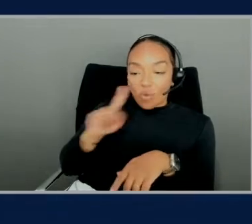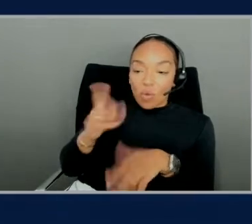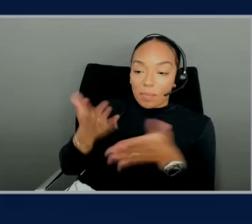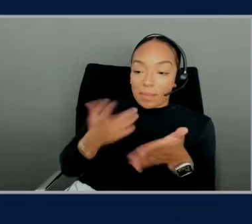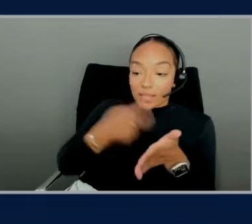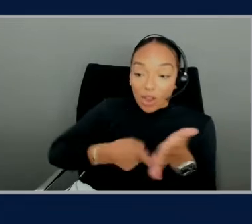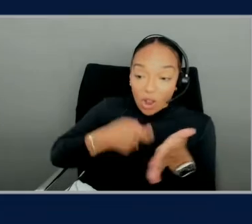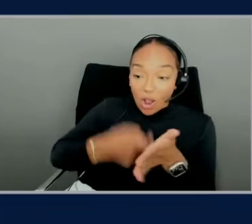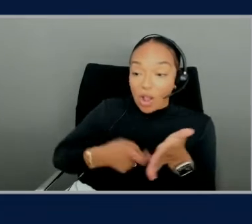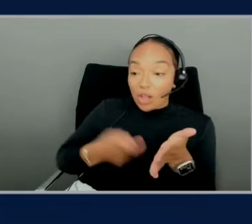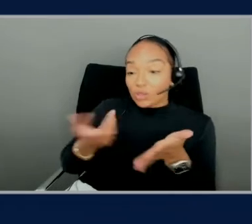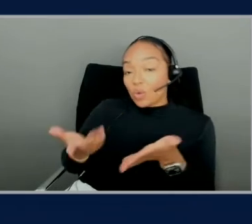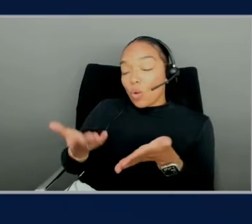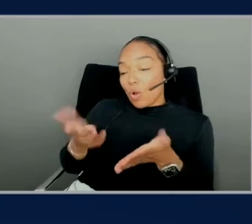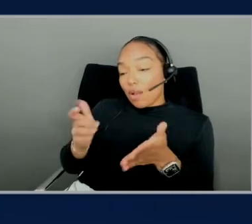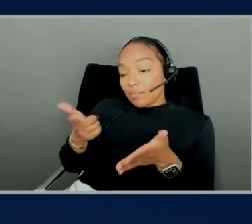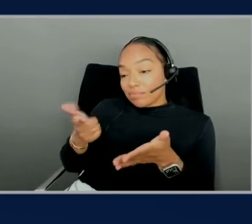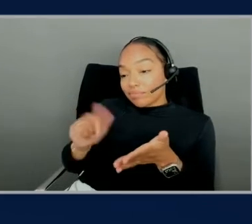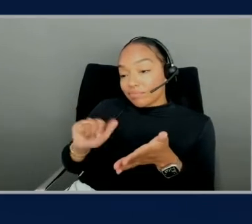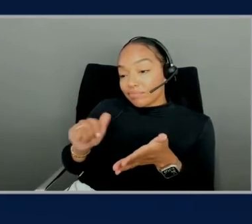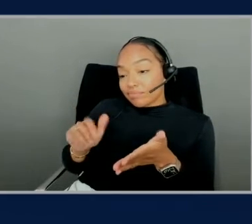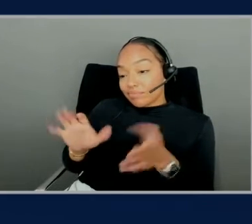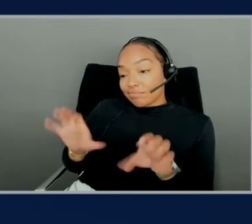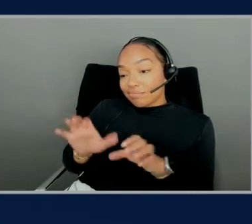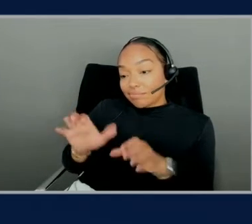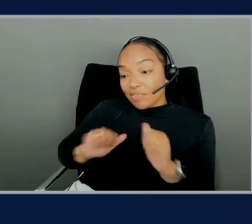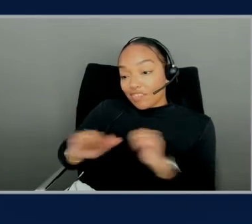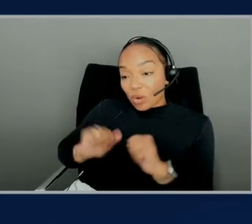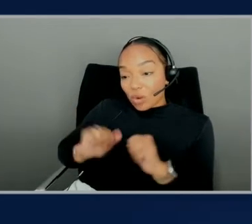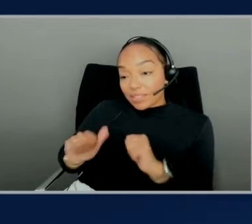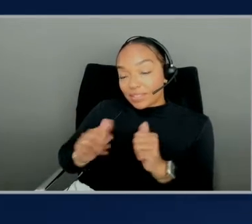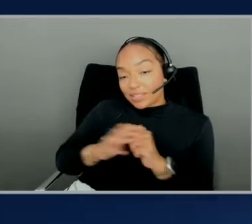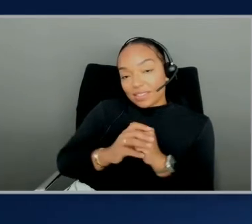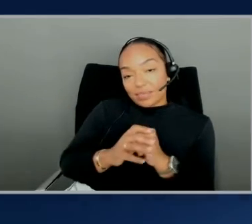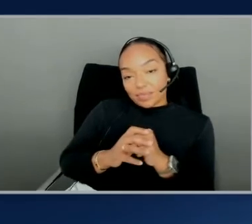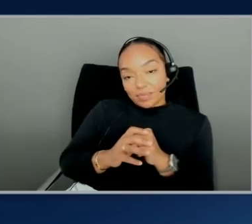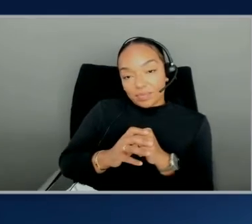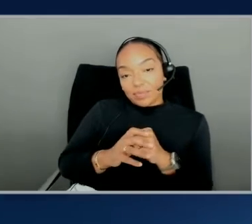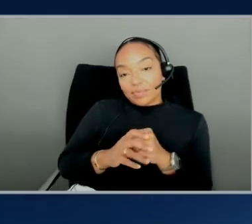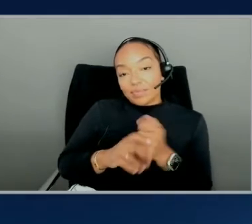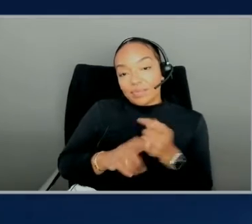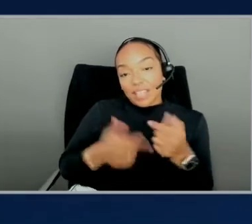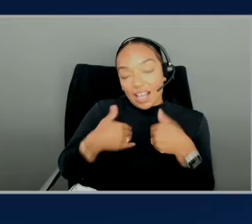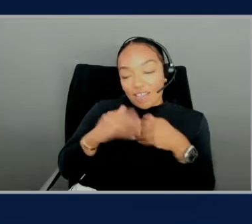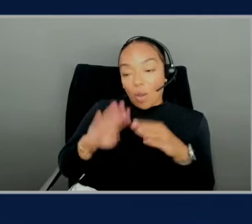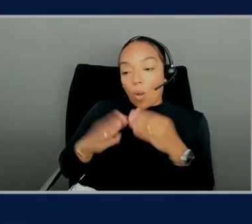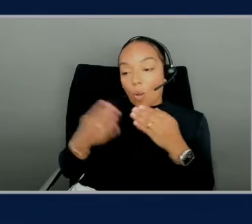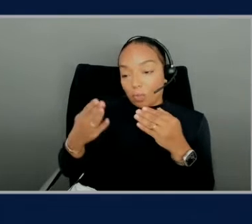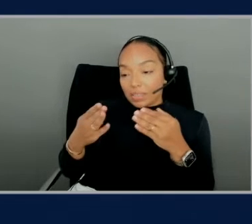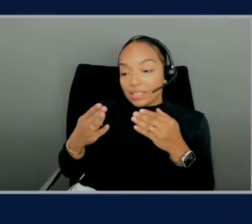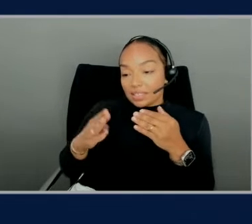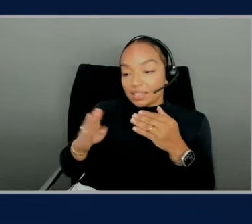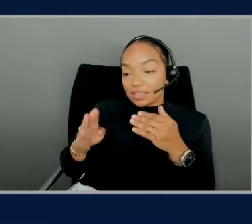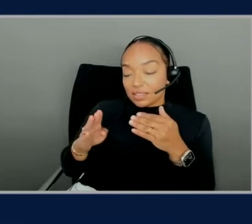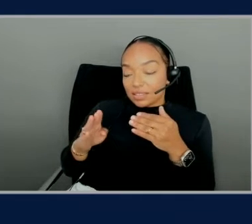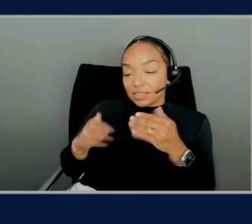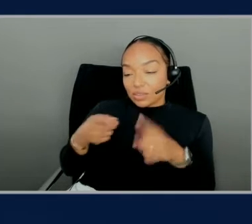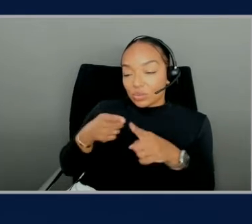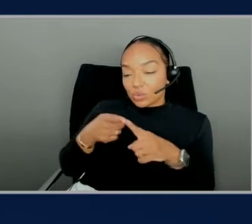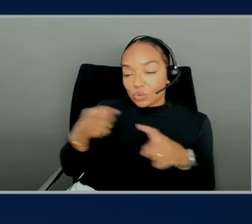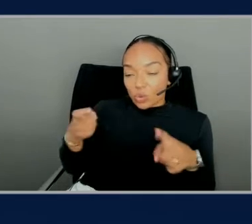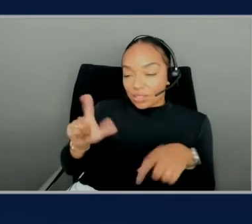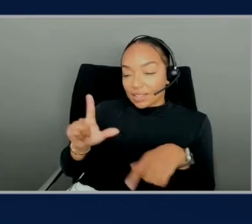for performance. Now, there are open source libraries which allow them to do that, like